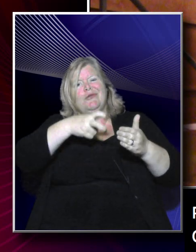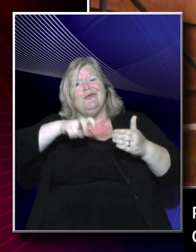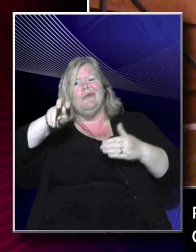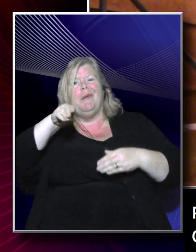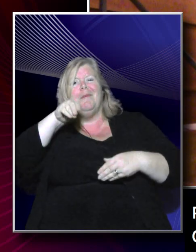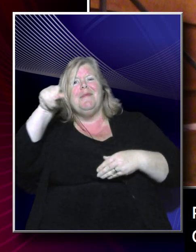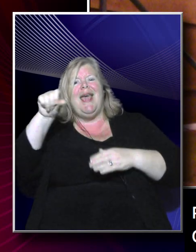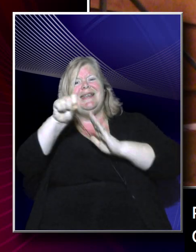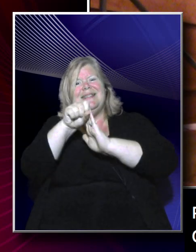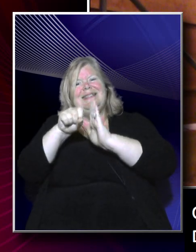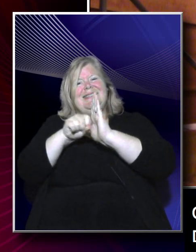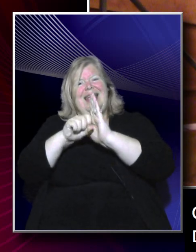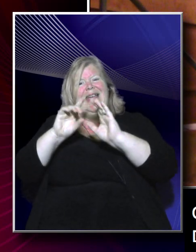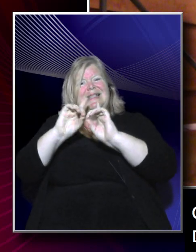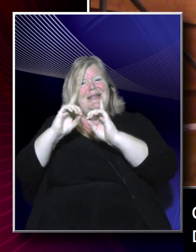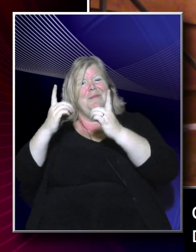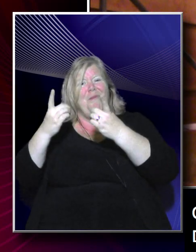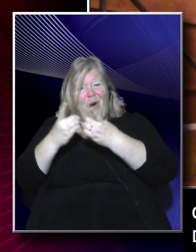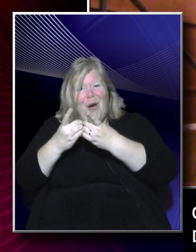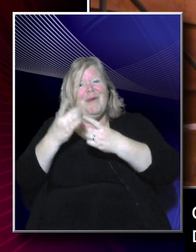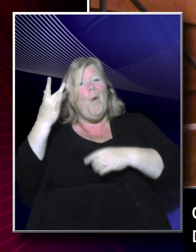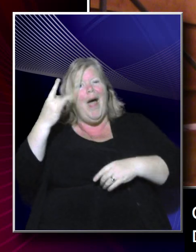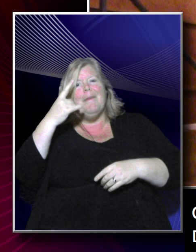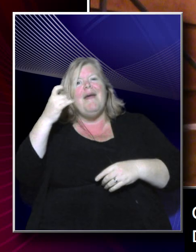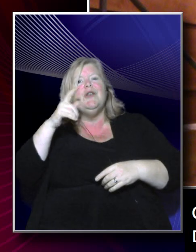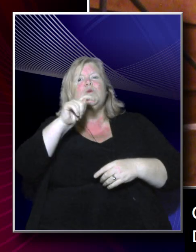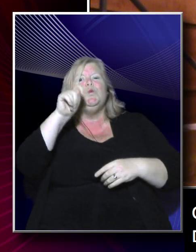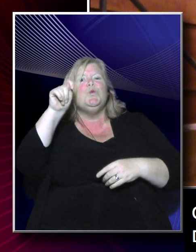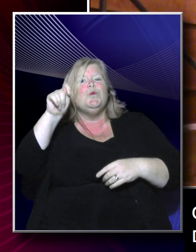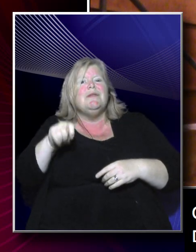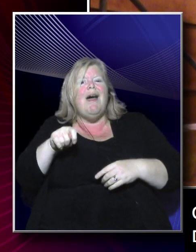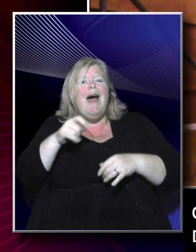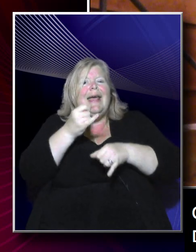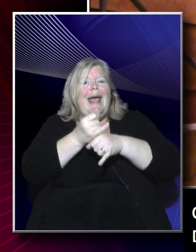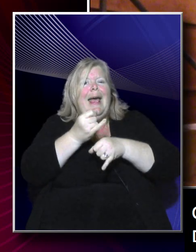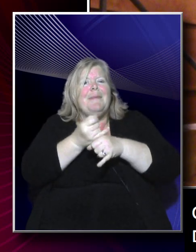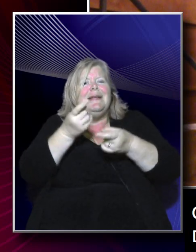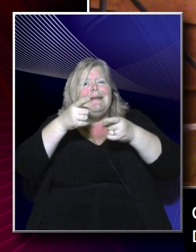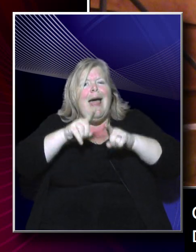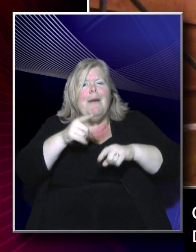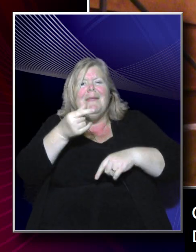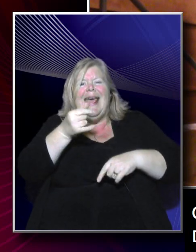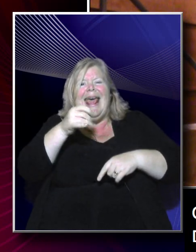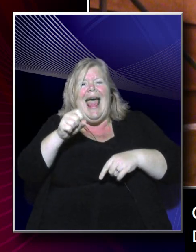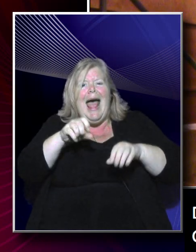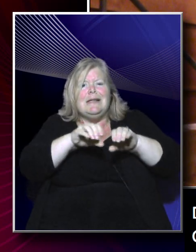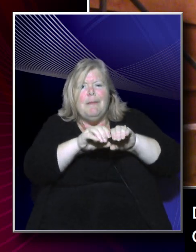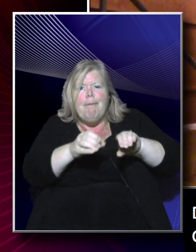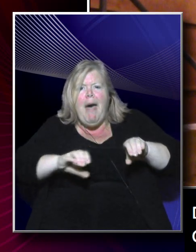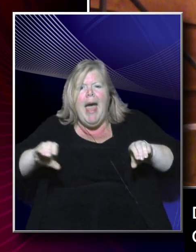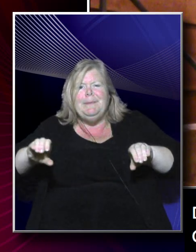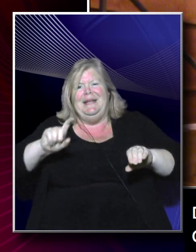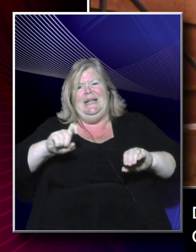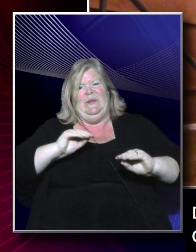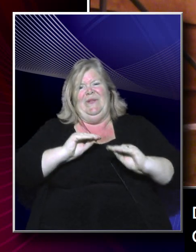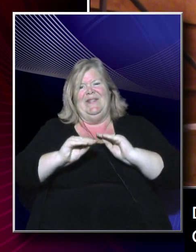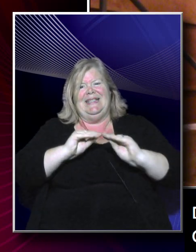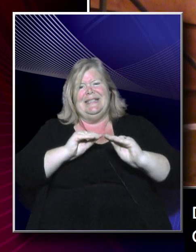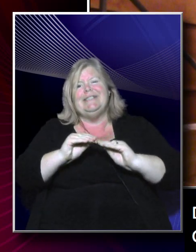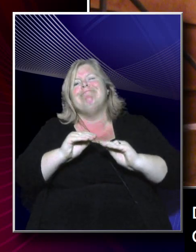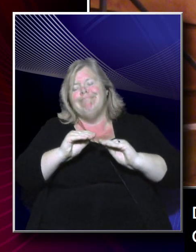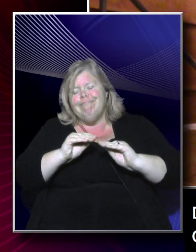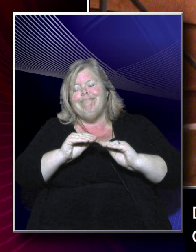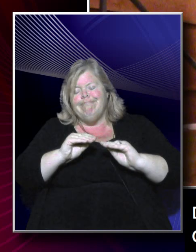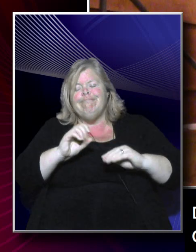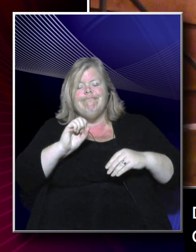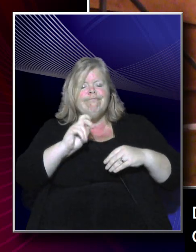Department of Administration due to the Tucson campus gas line repairs. In addition to the standard budget to actual